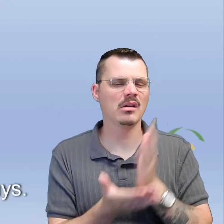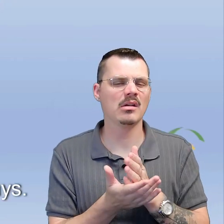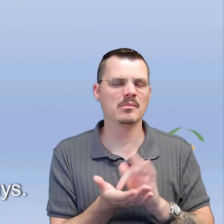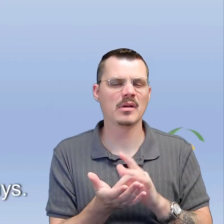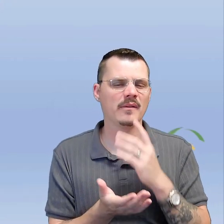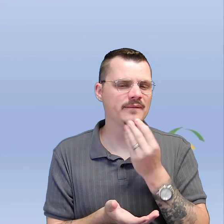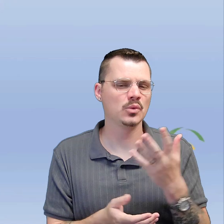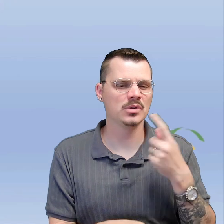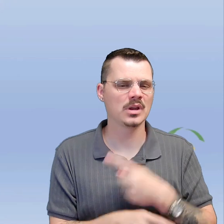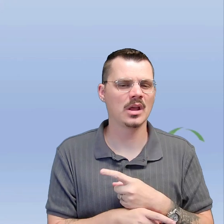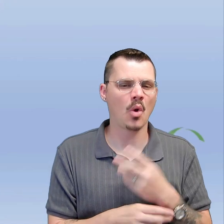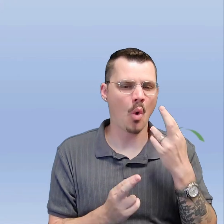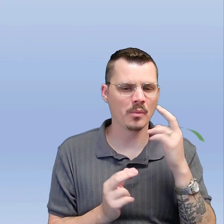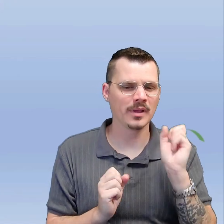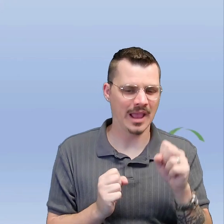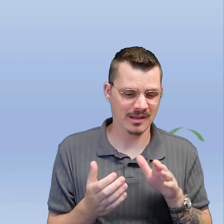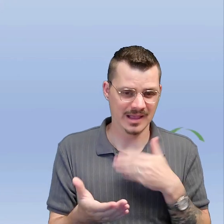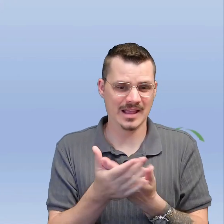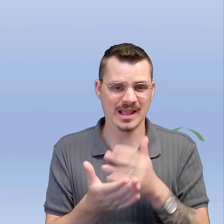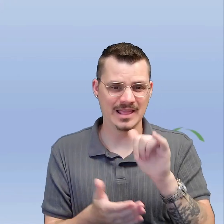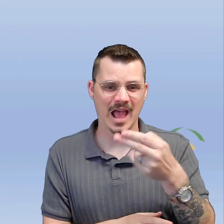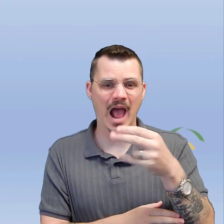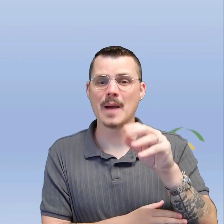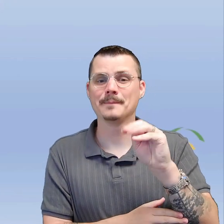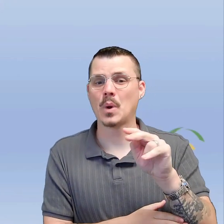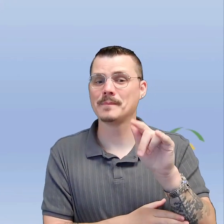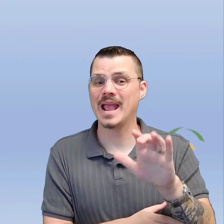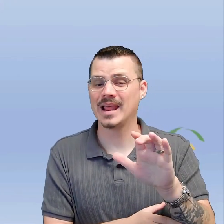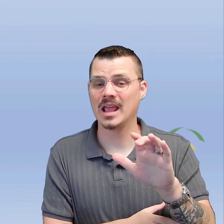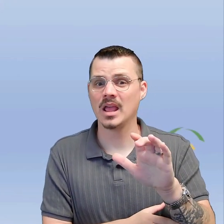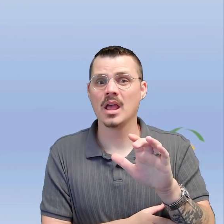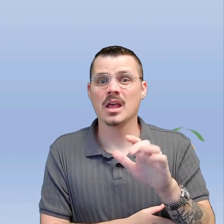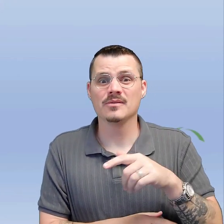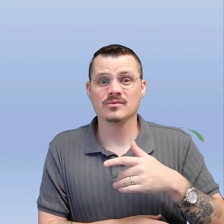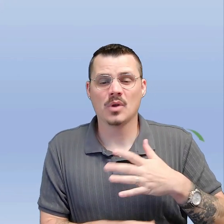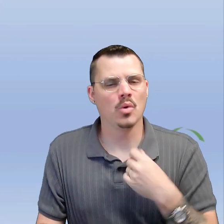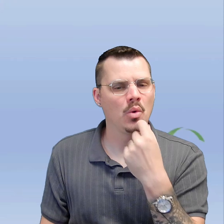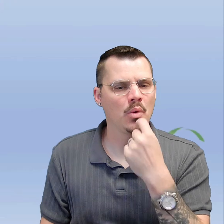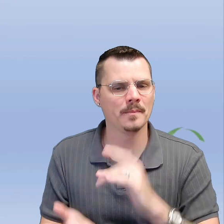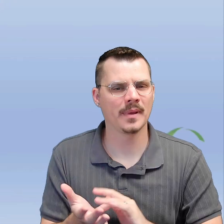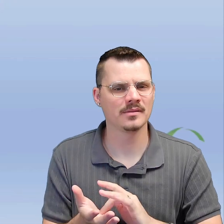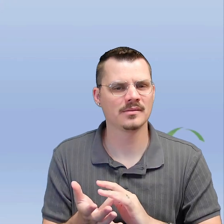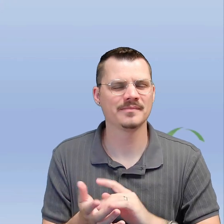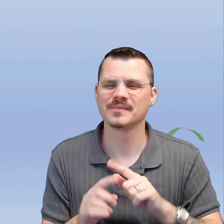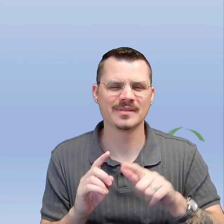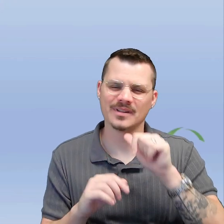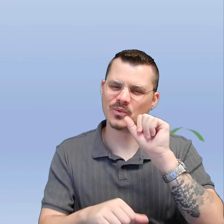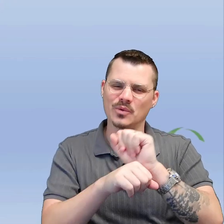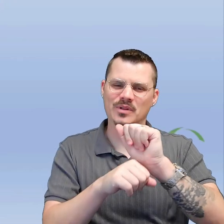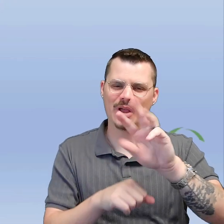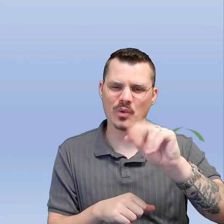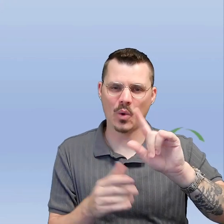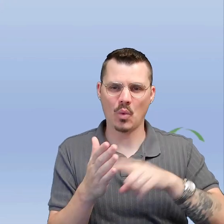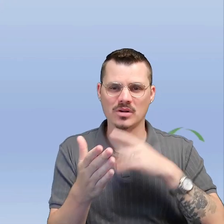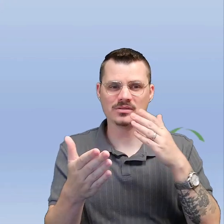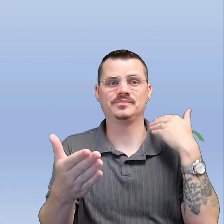for a couple of days. Maybe I can get up to hypomanic and then start my meds again. Except it doesn't work that way. Once people